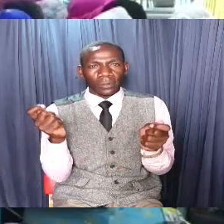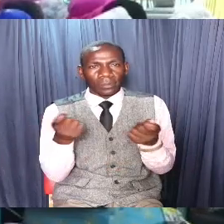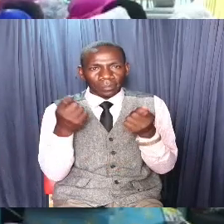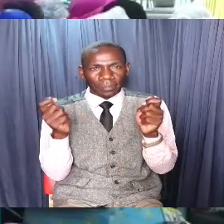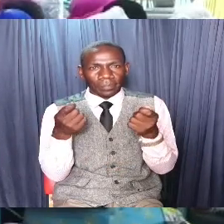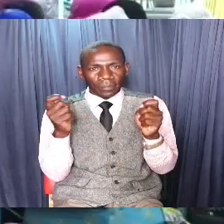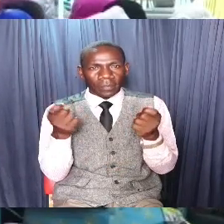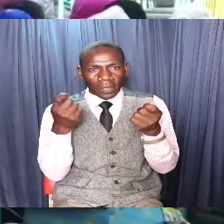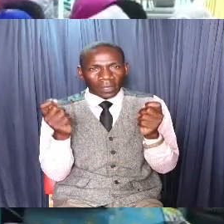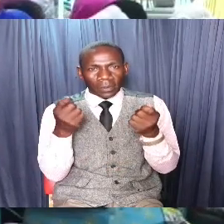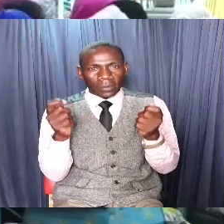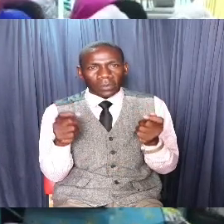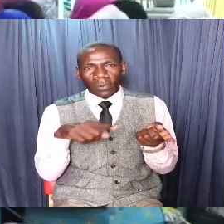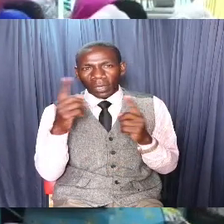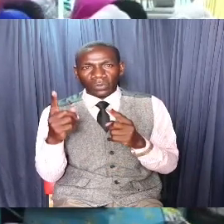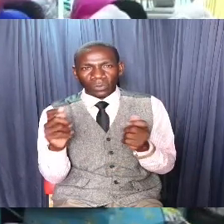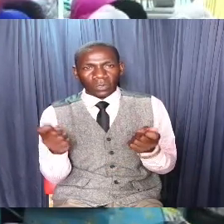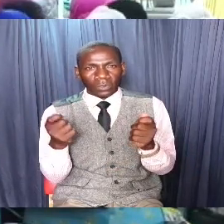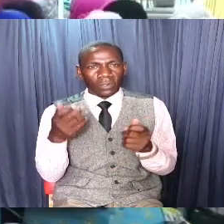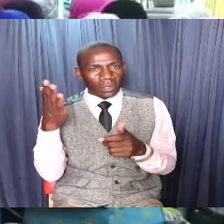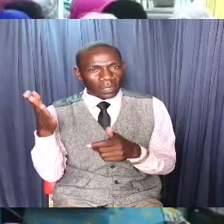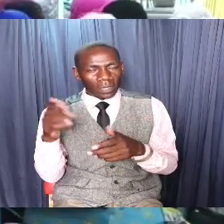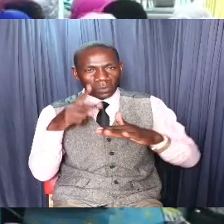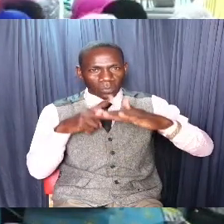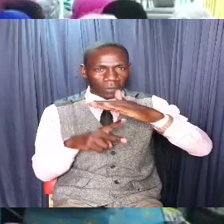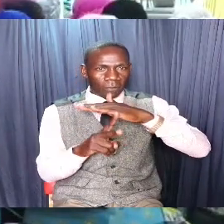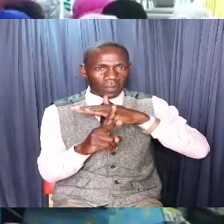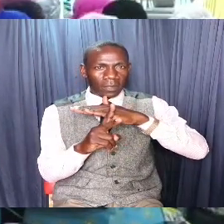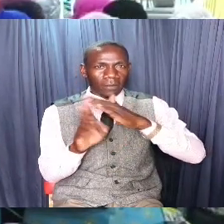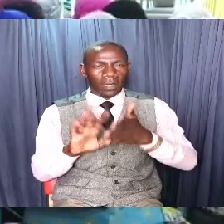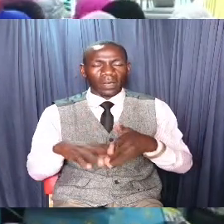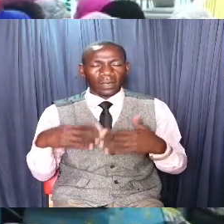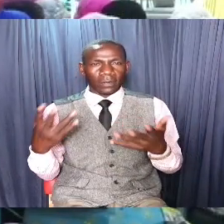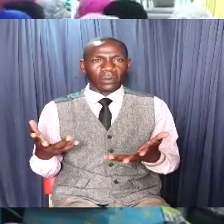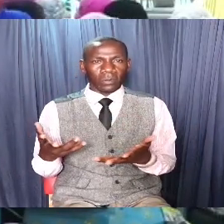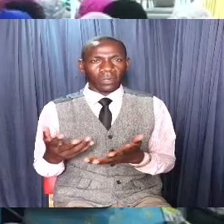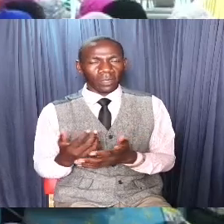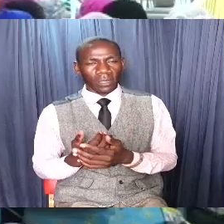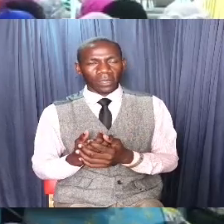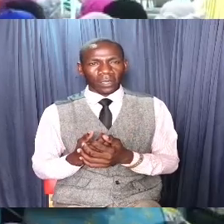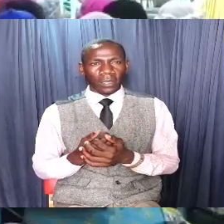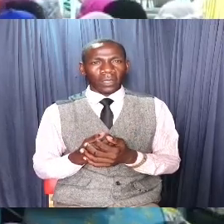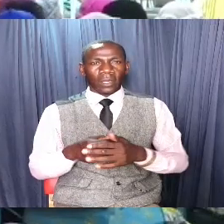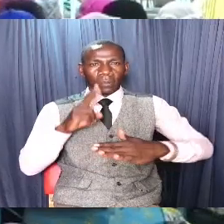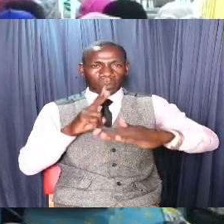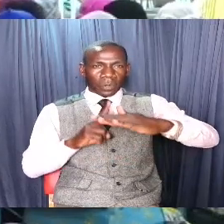He goes unto him to prophesy. Hallelujah.